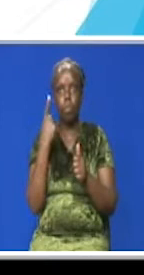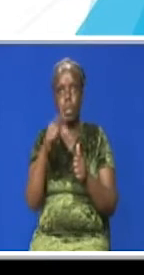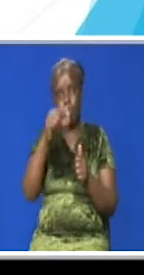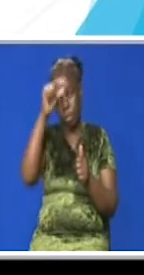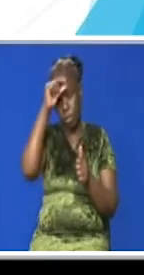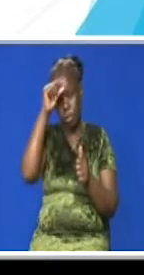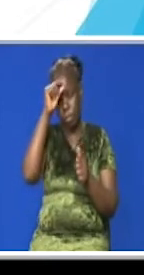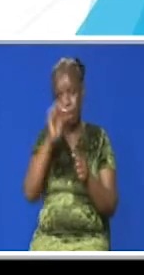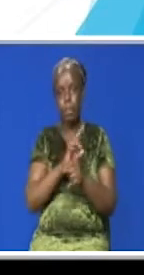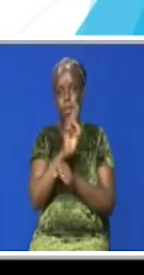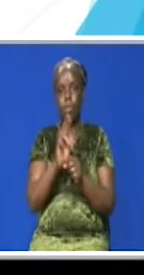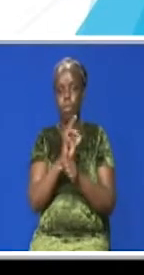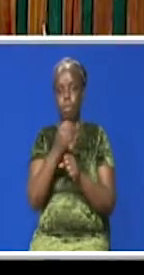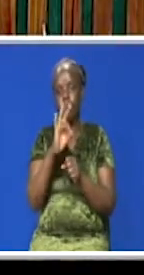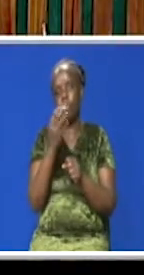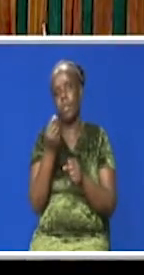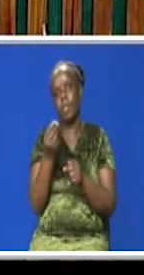government expenditure.